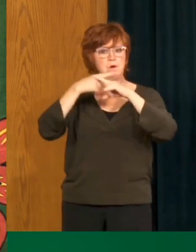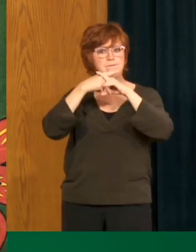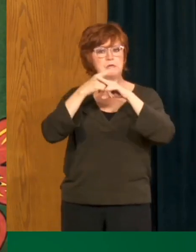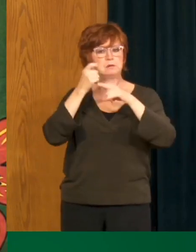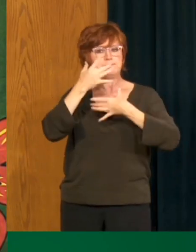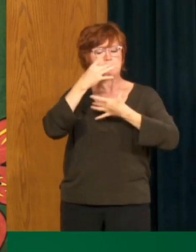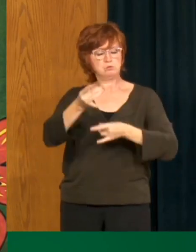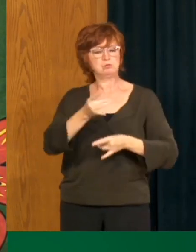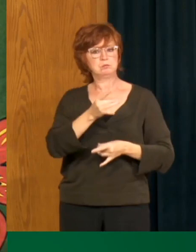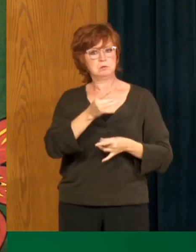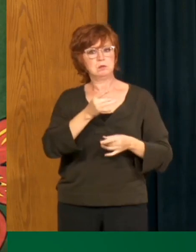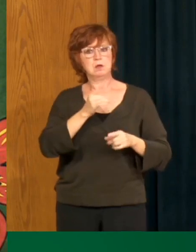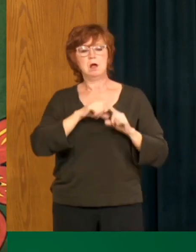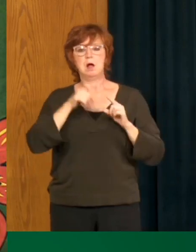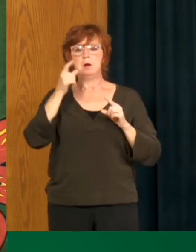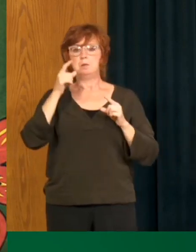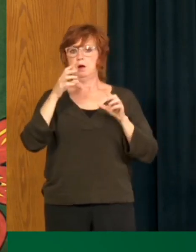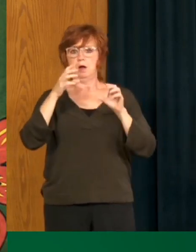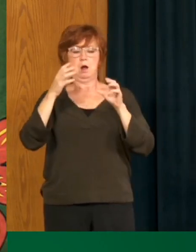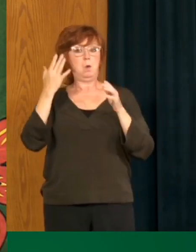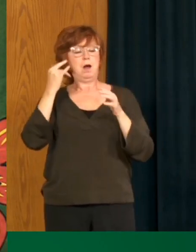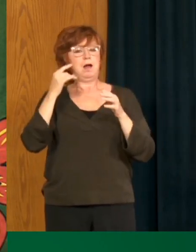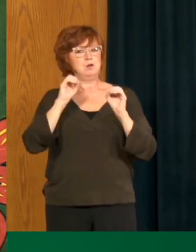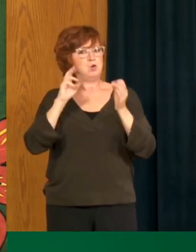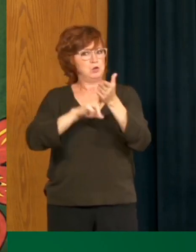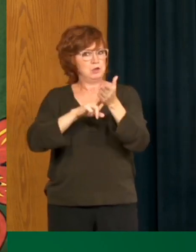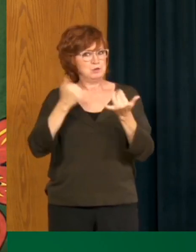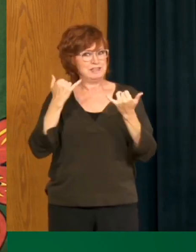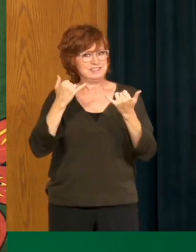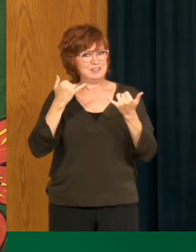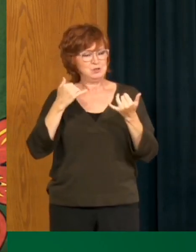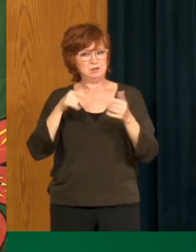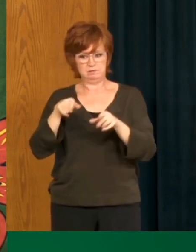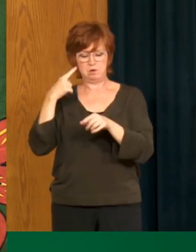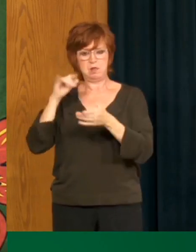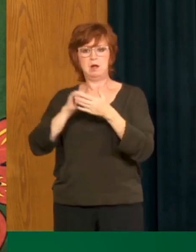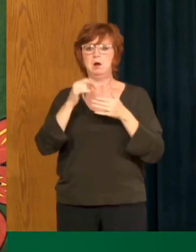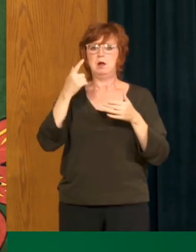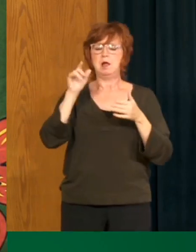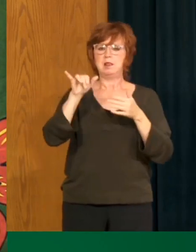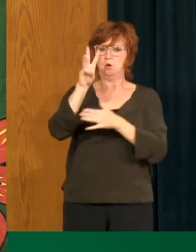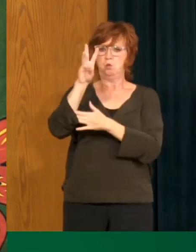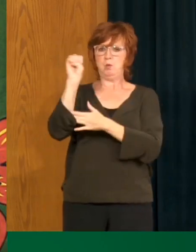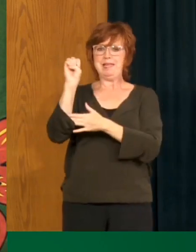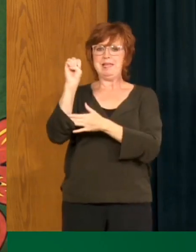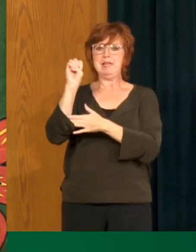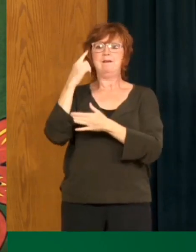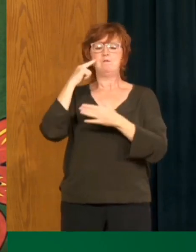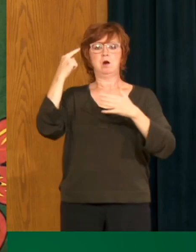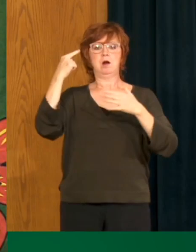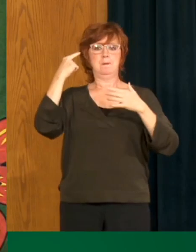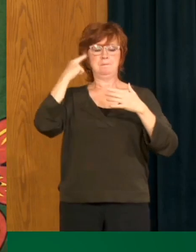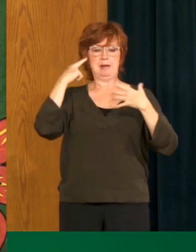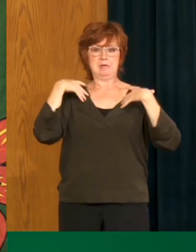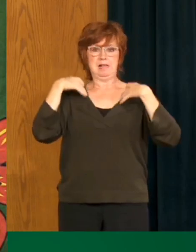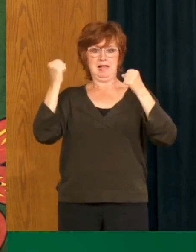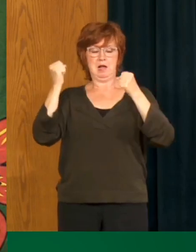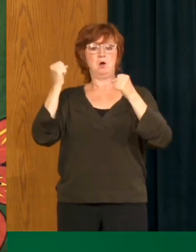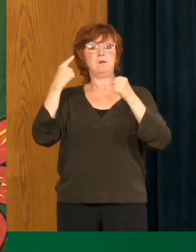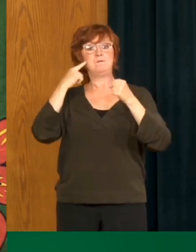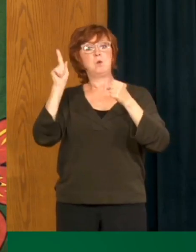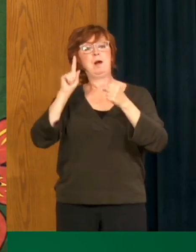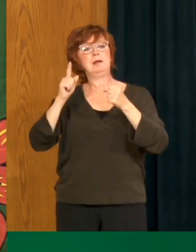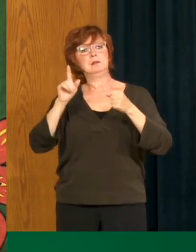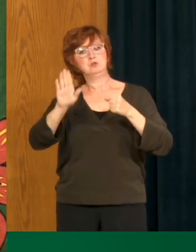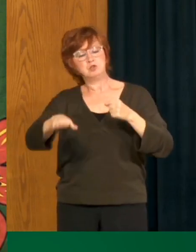in the area of mental health in our schools, which is the We Wellbeing initiative that you had put forward. This is an initiative that is